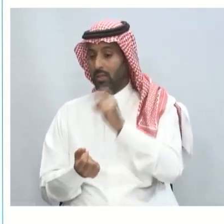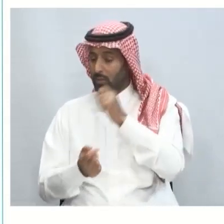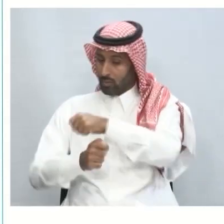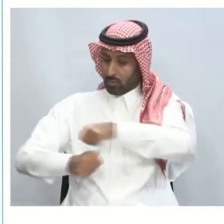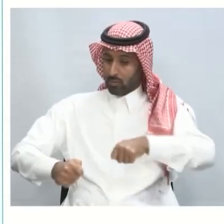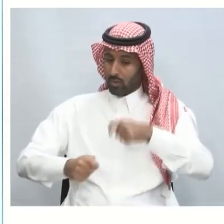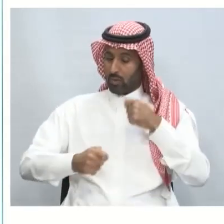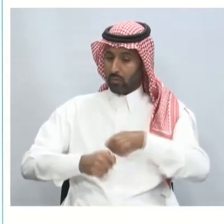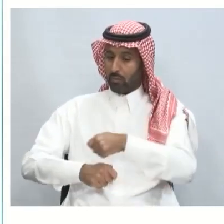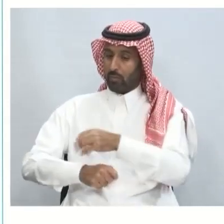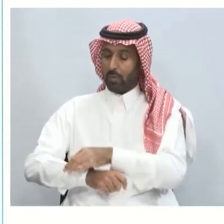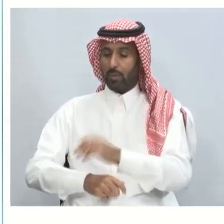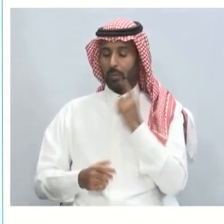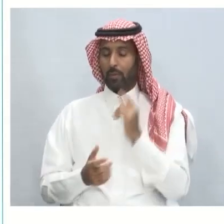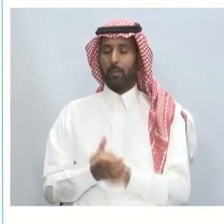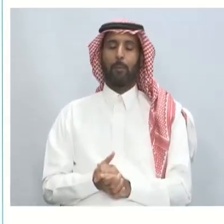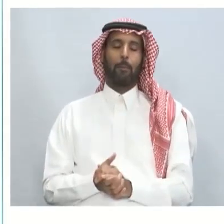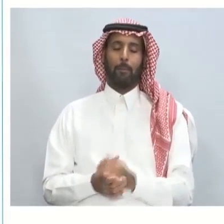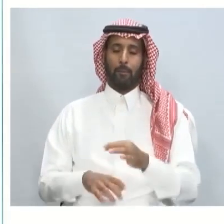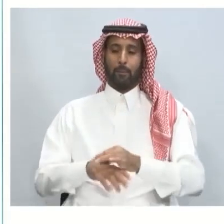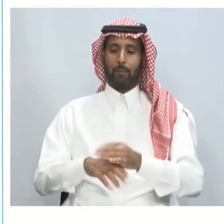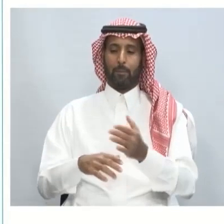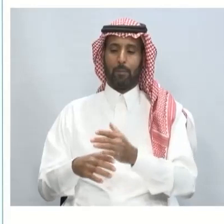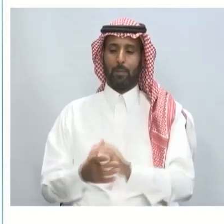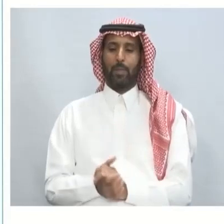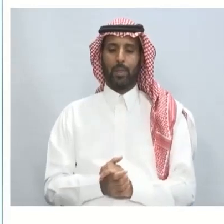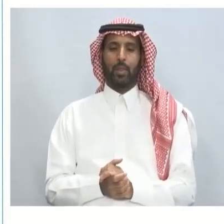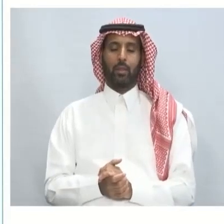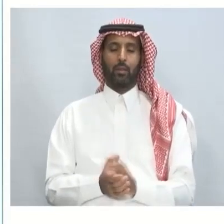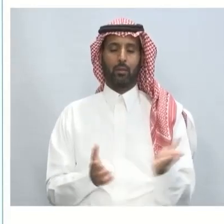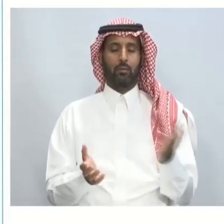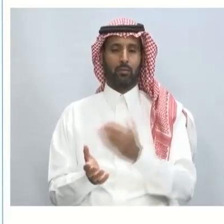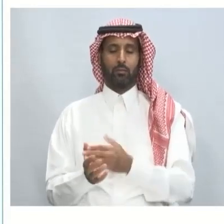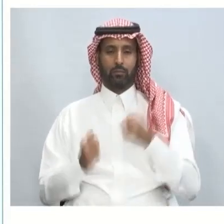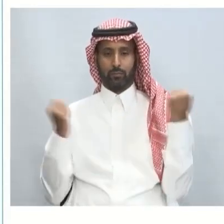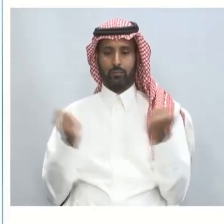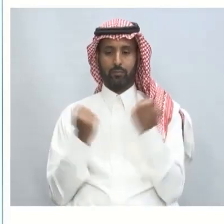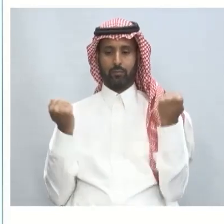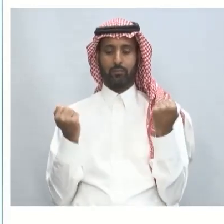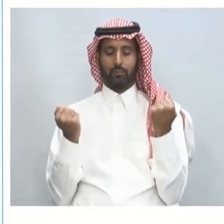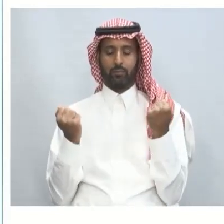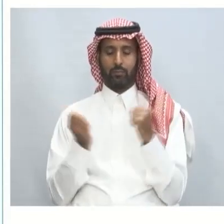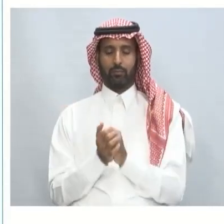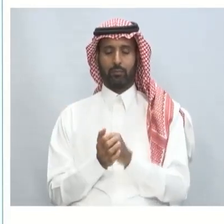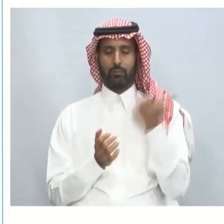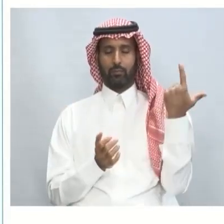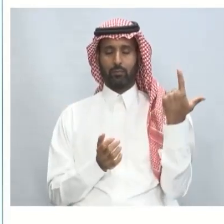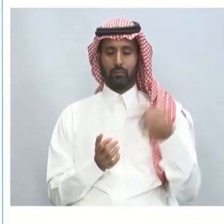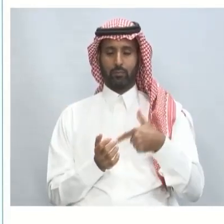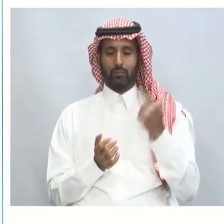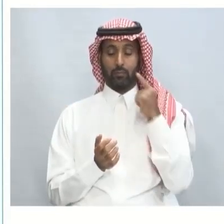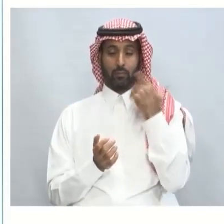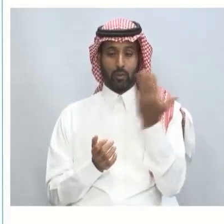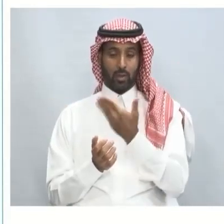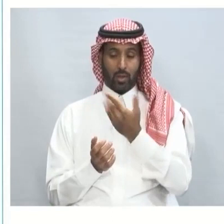doctor that operates on sick or injured people. Next exercise, also on the page 77, read